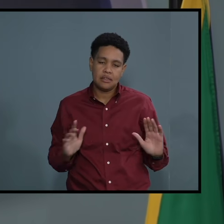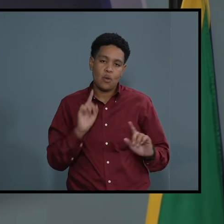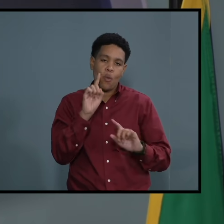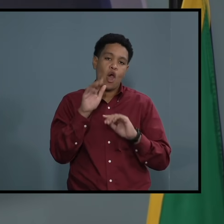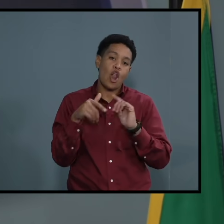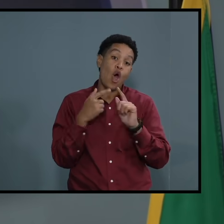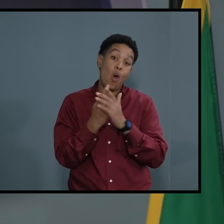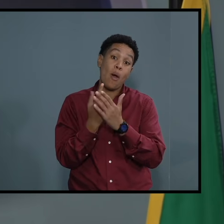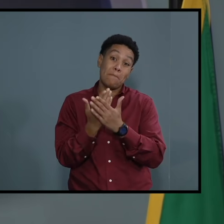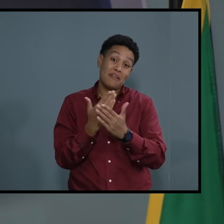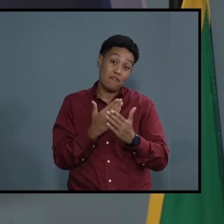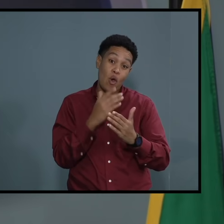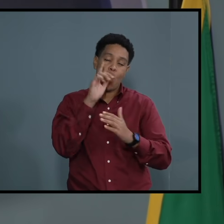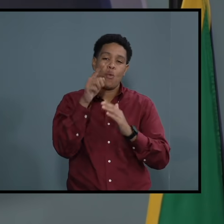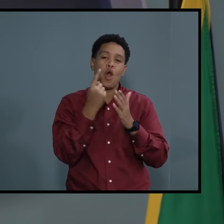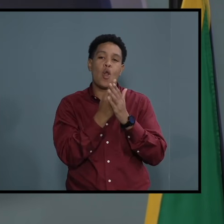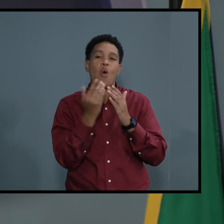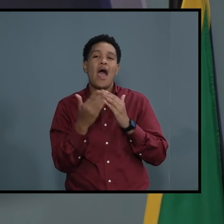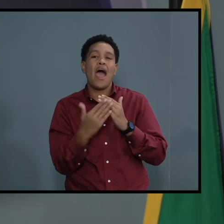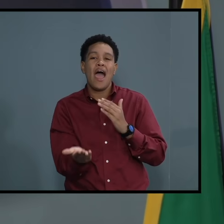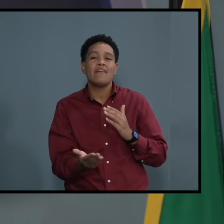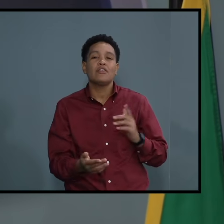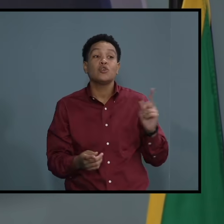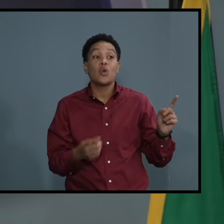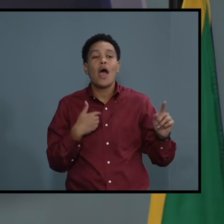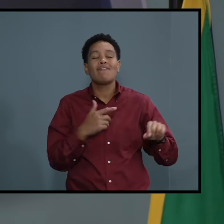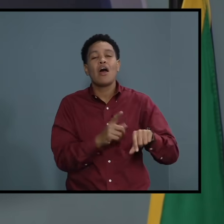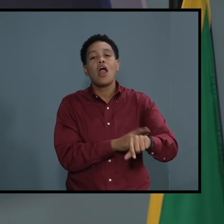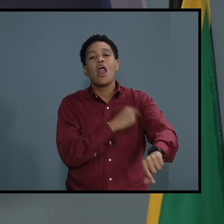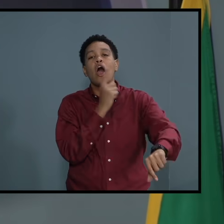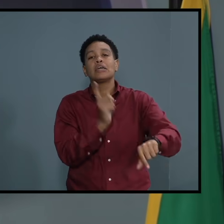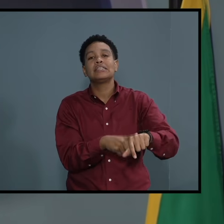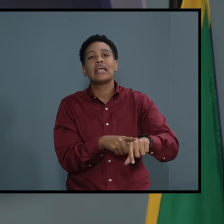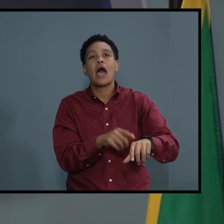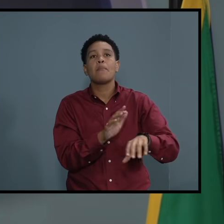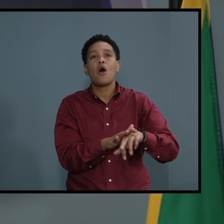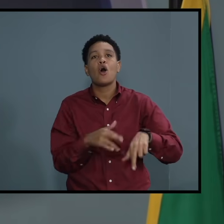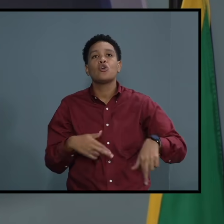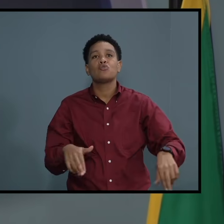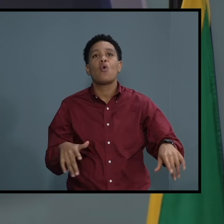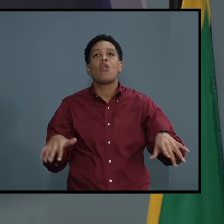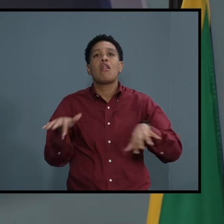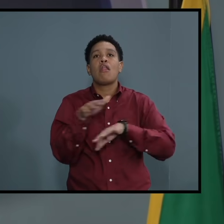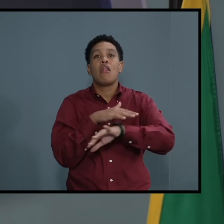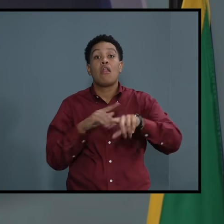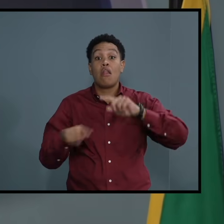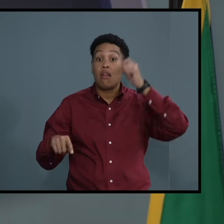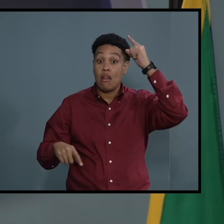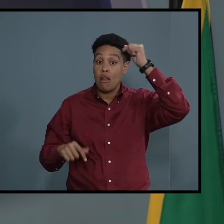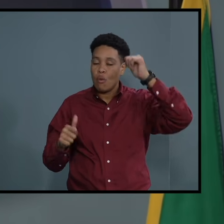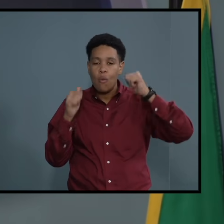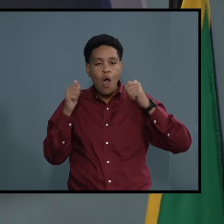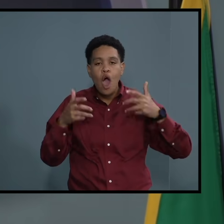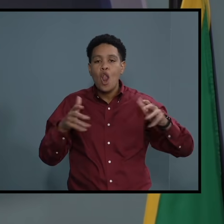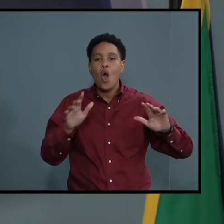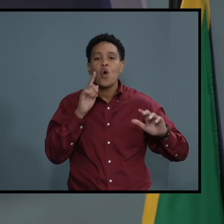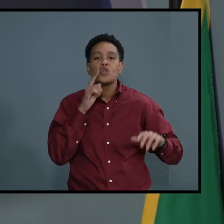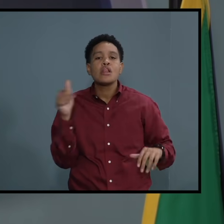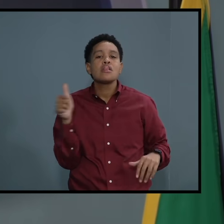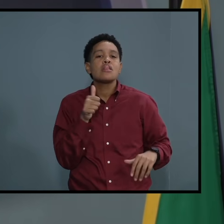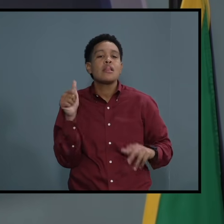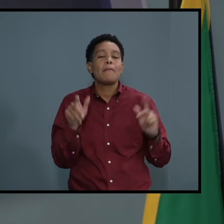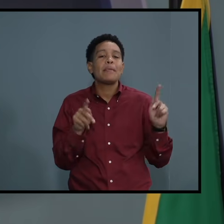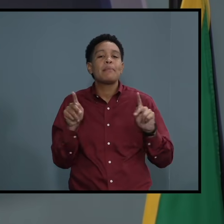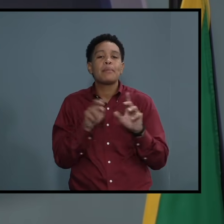before and after. So they would have a longer period of time, but they would not be allowed to be transporting